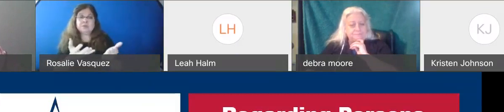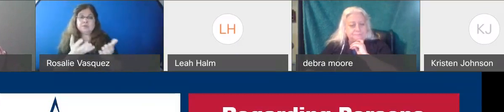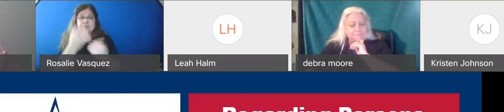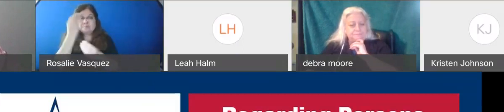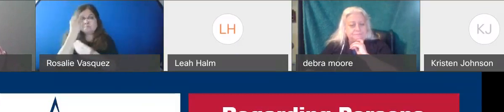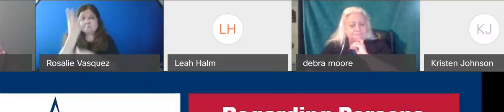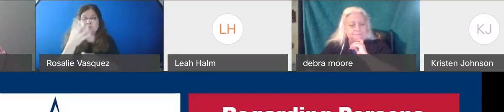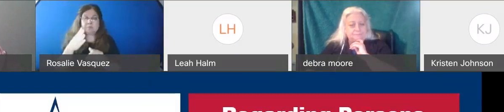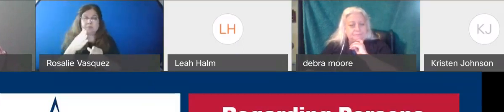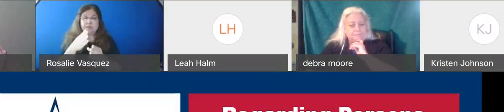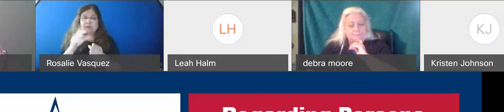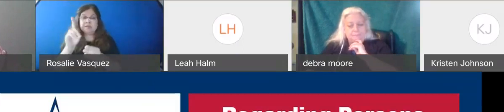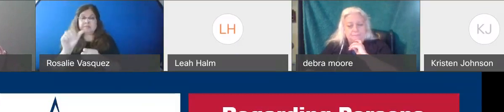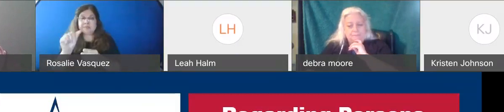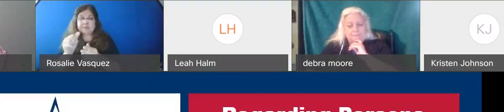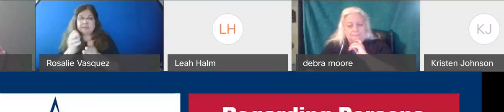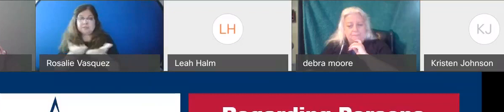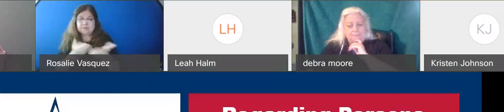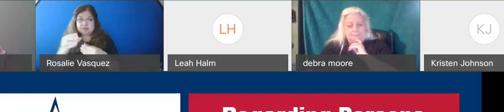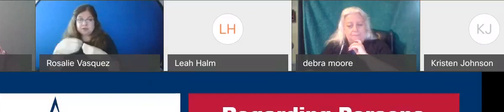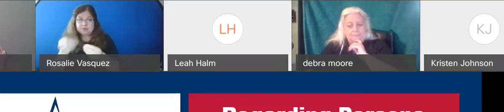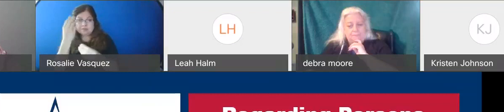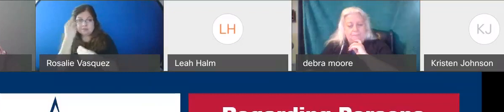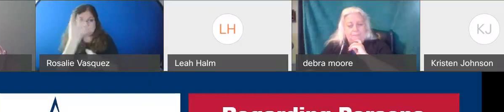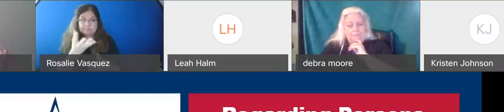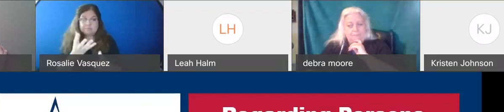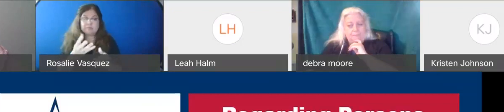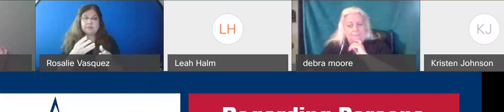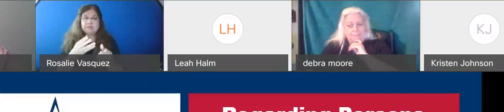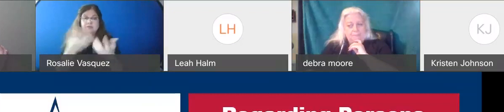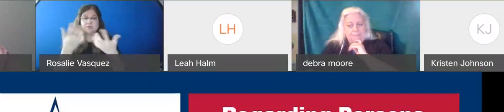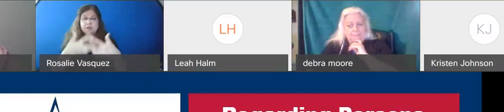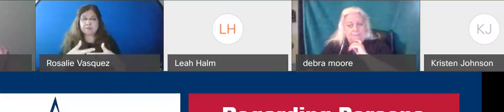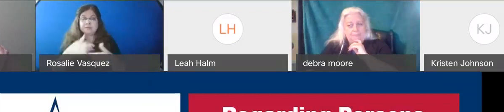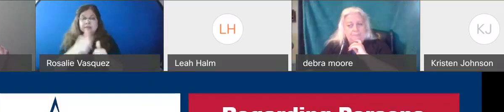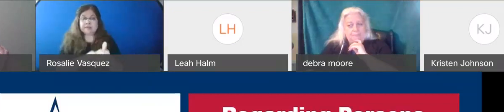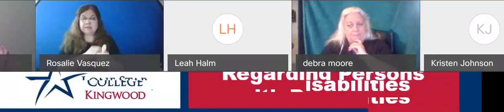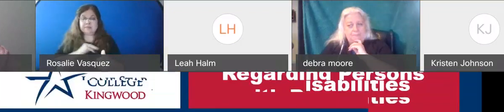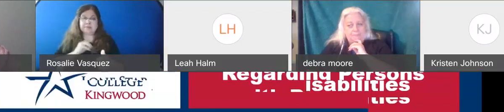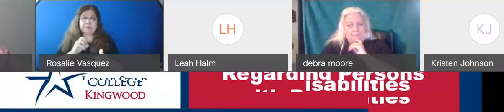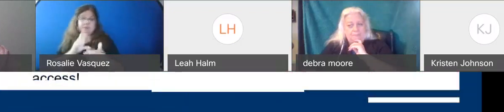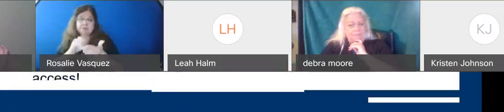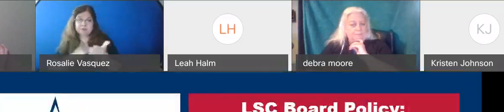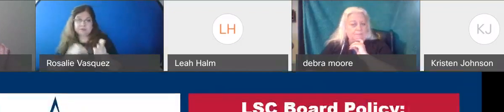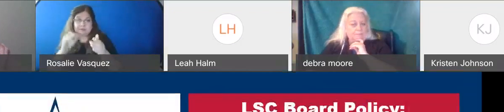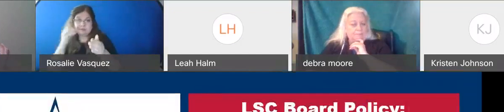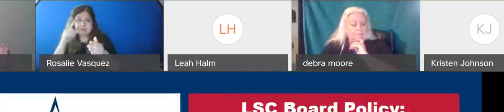Services Office to make sure that you can accommodate any members or students that might attend those events.